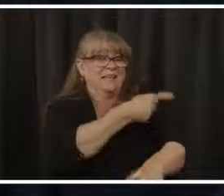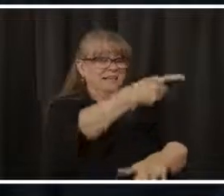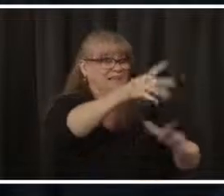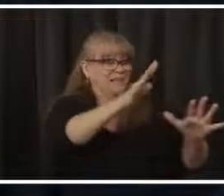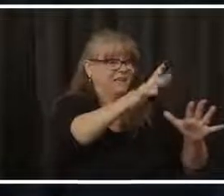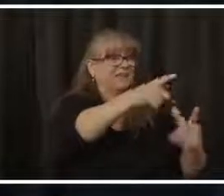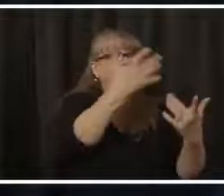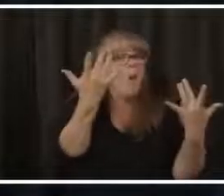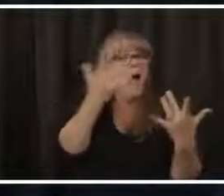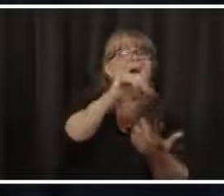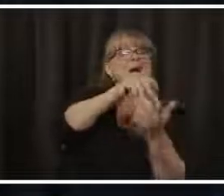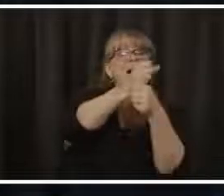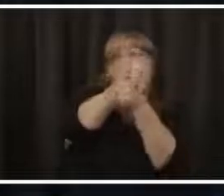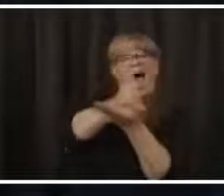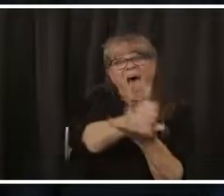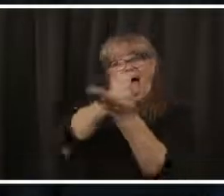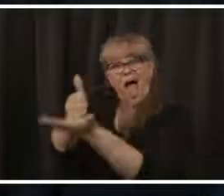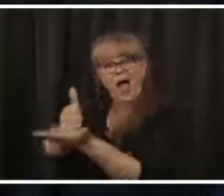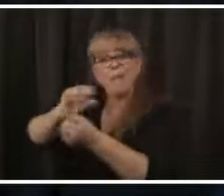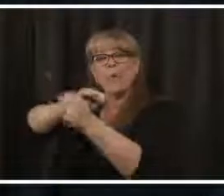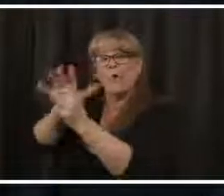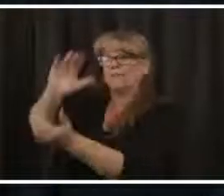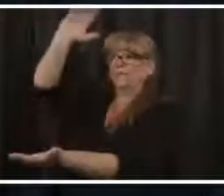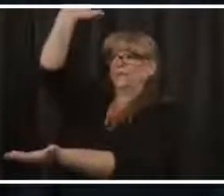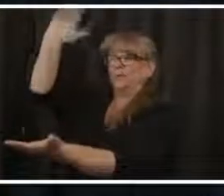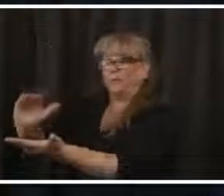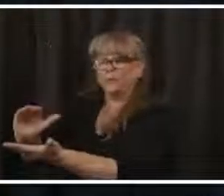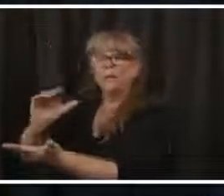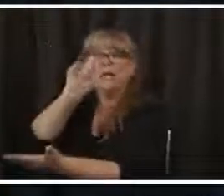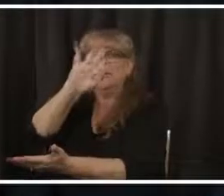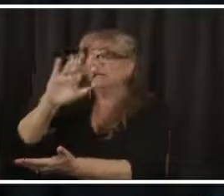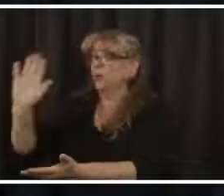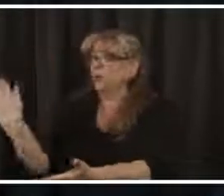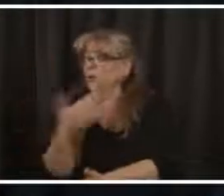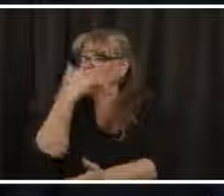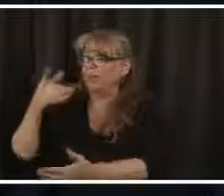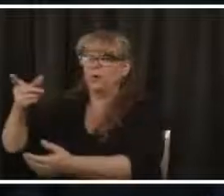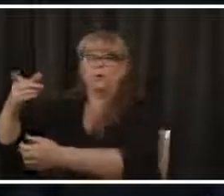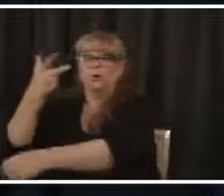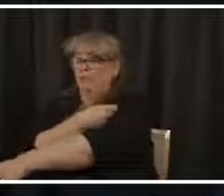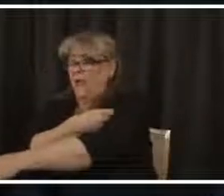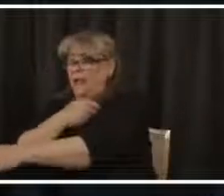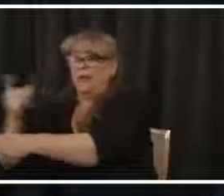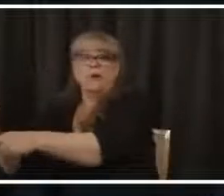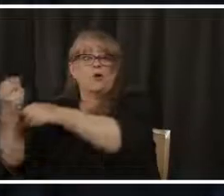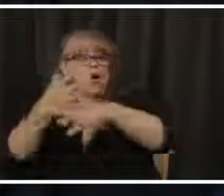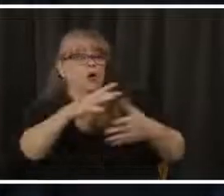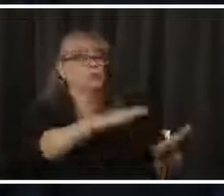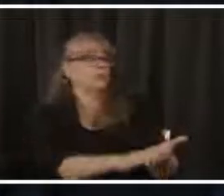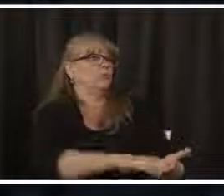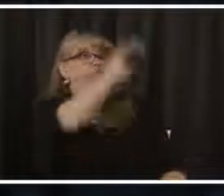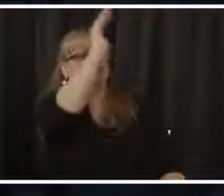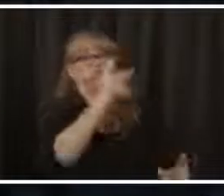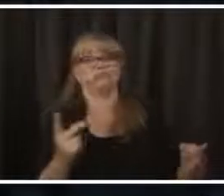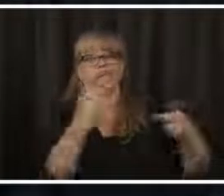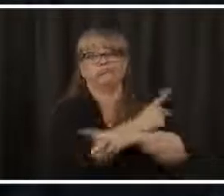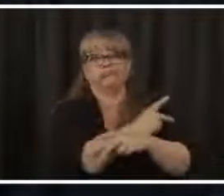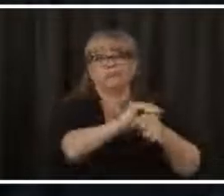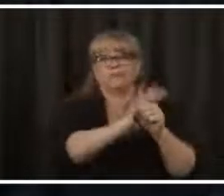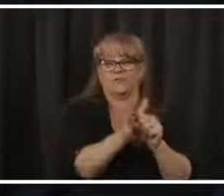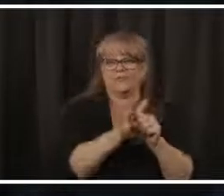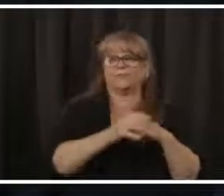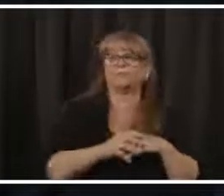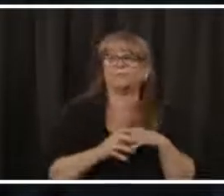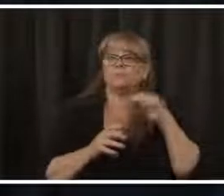lower vaccination rates. We're seeing a real tangible impact on the impact of, and